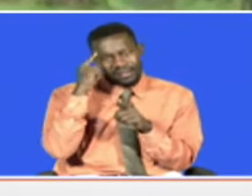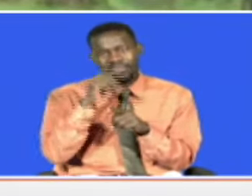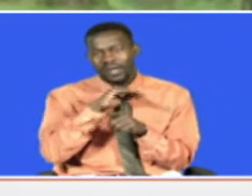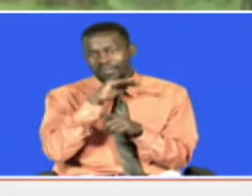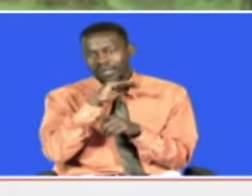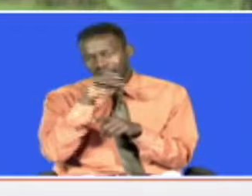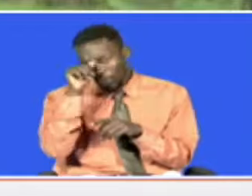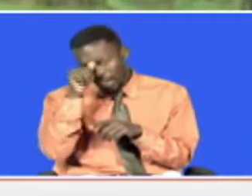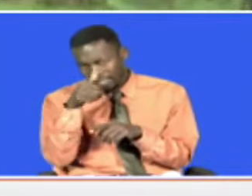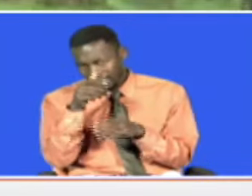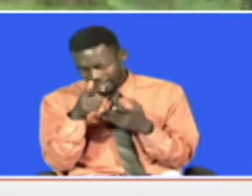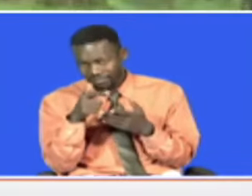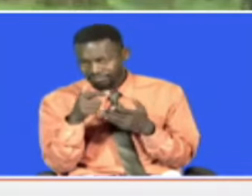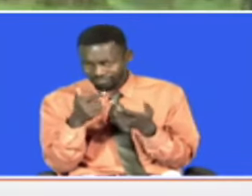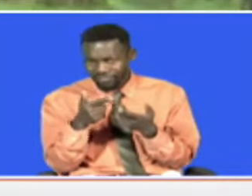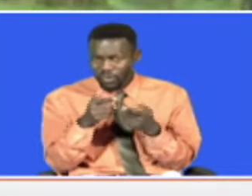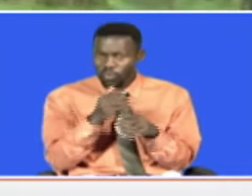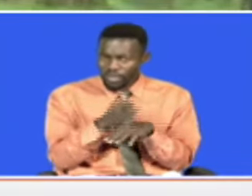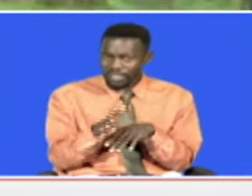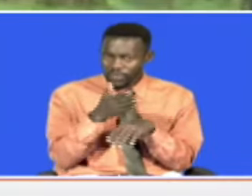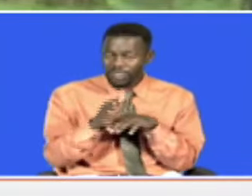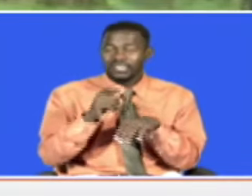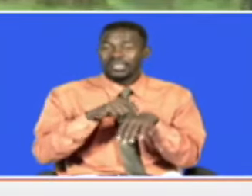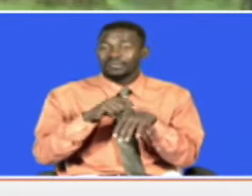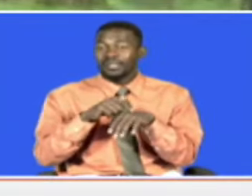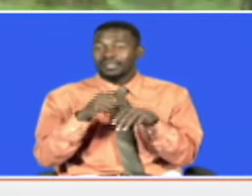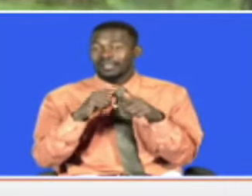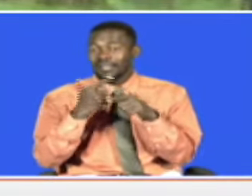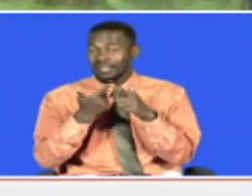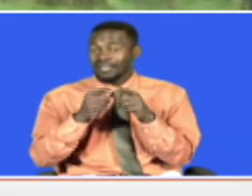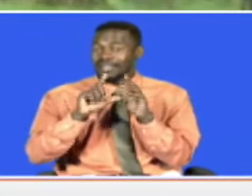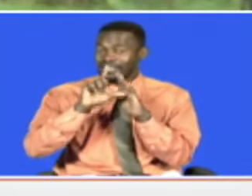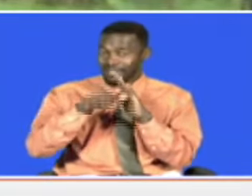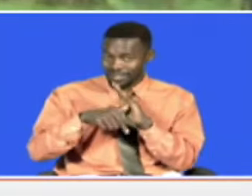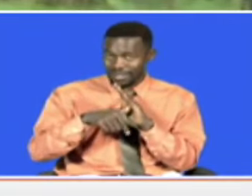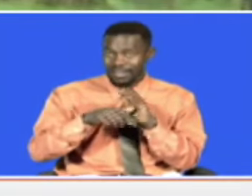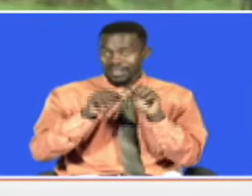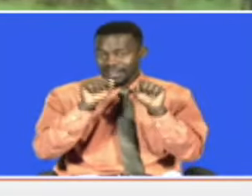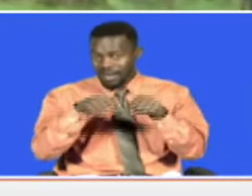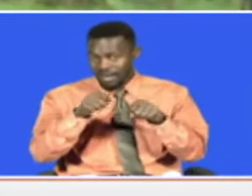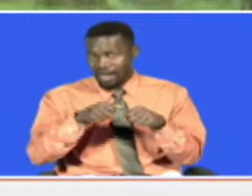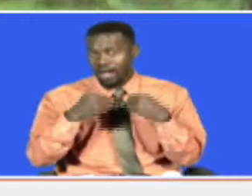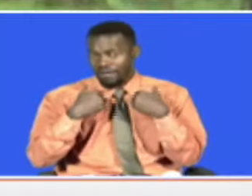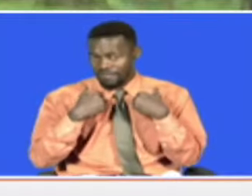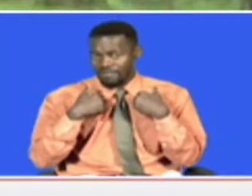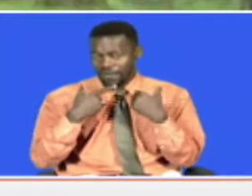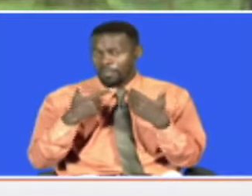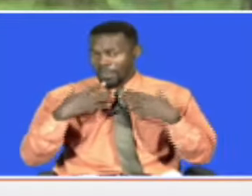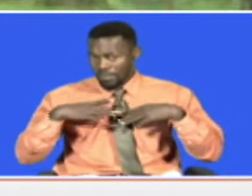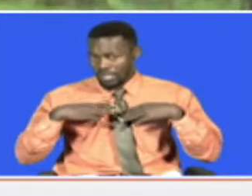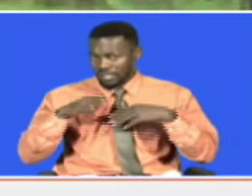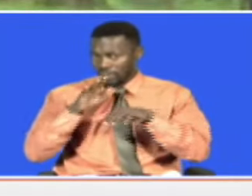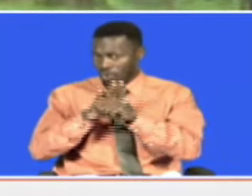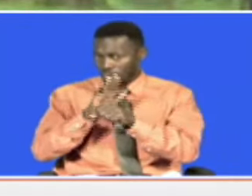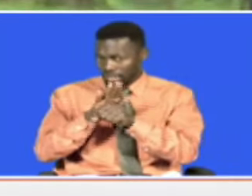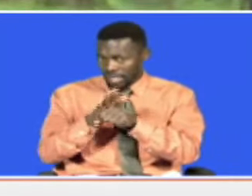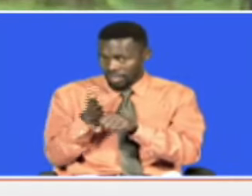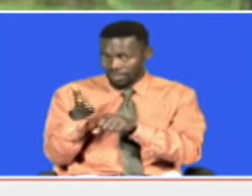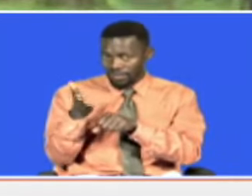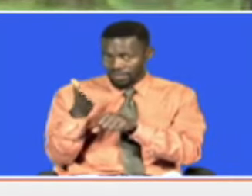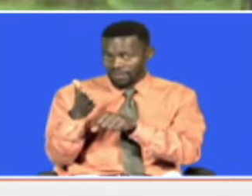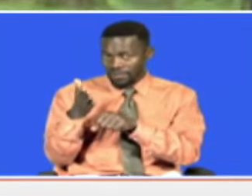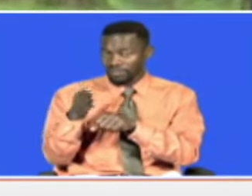to build consensus out of the whole mess so that he can leave a legacy. He can leave something that is tangible, something that will help his troops